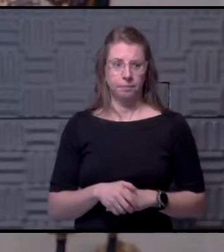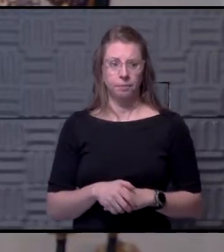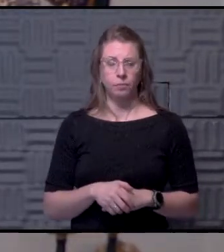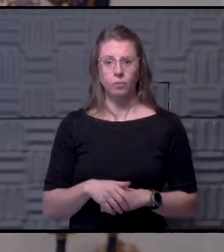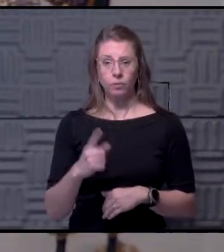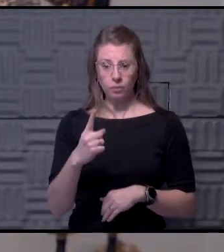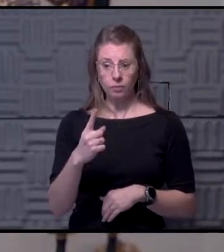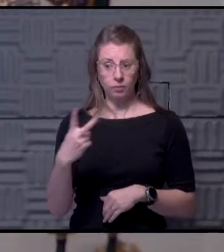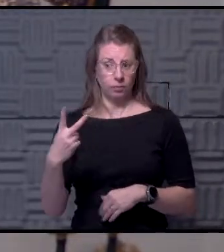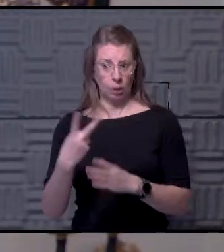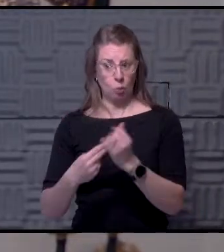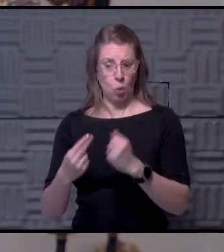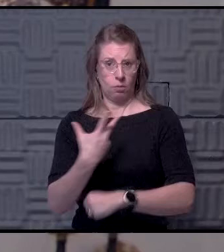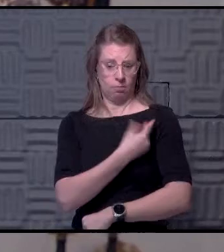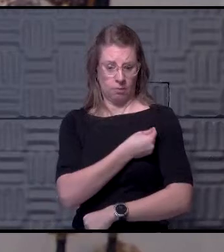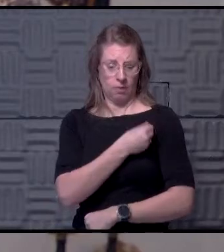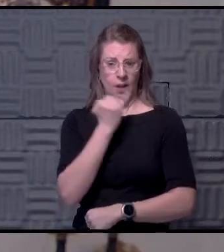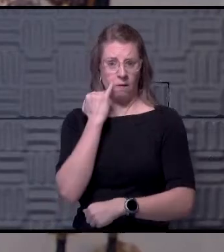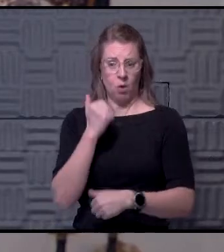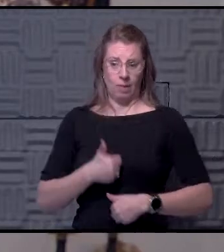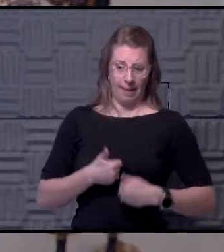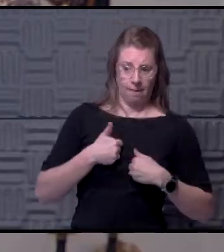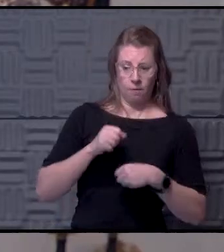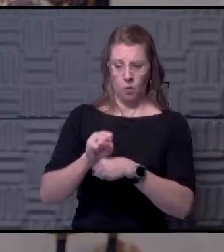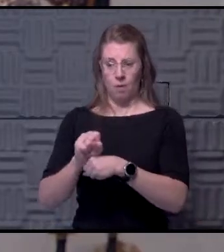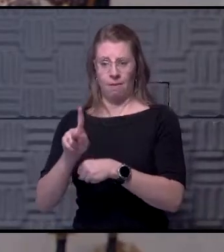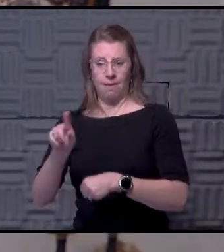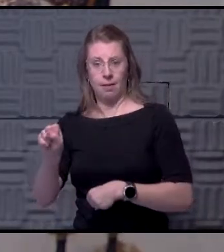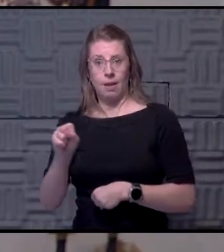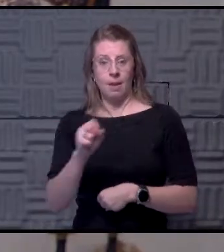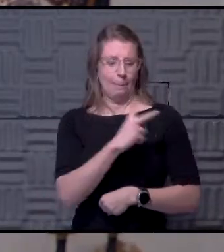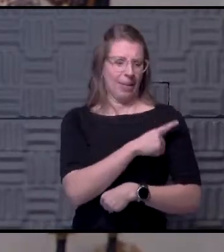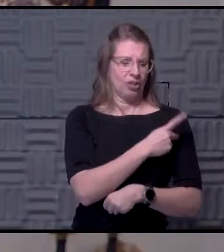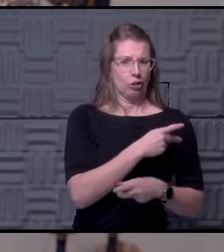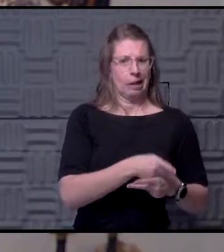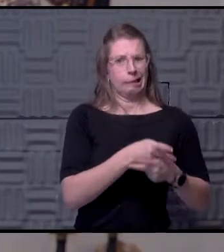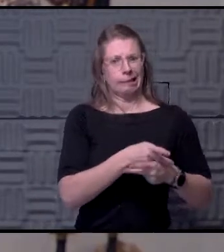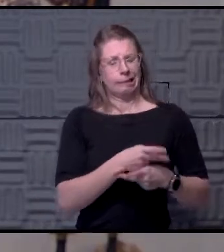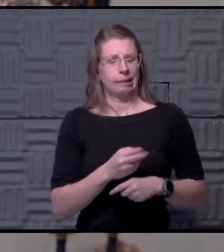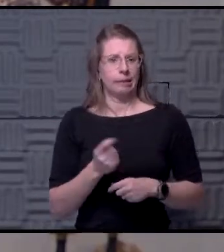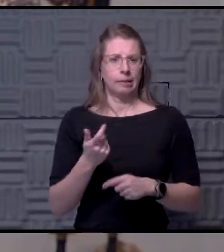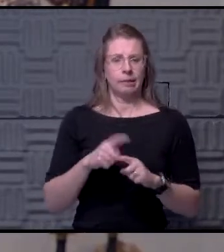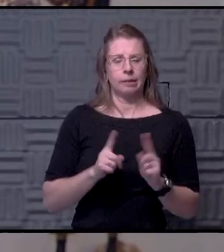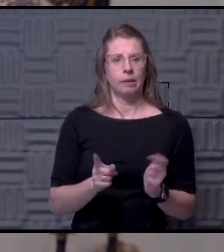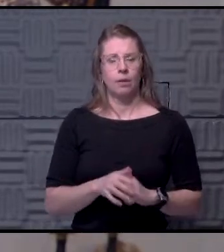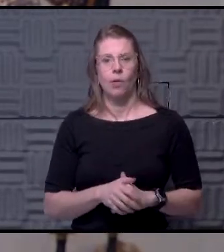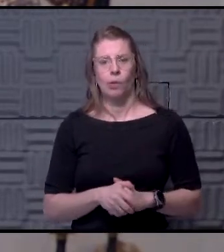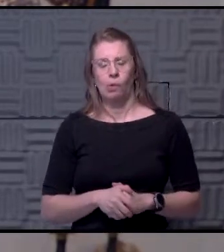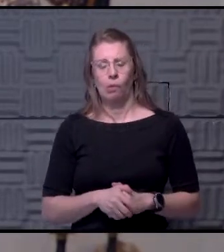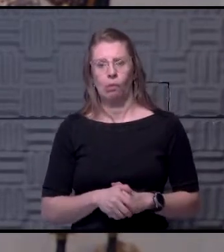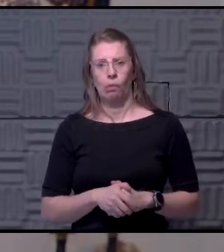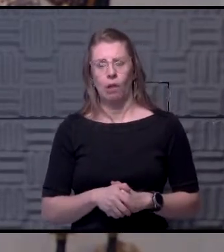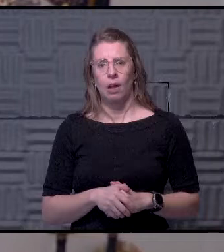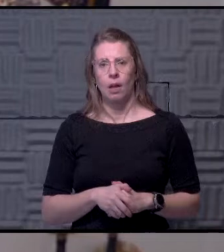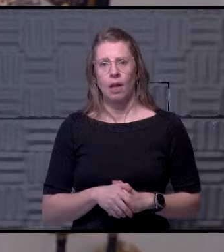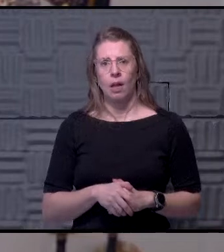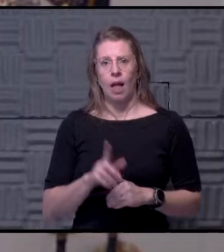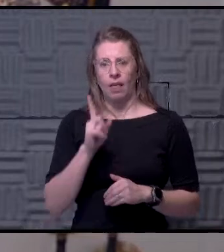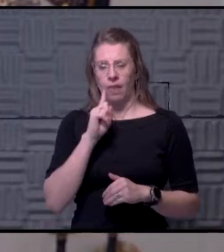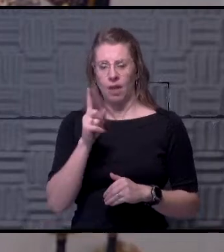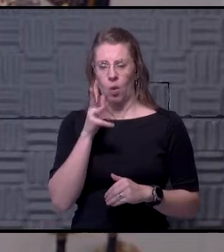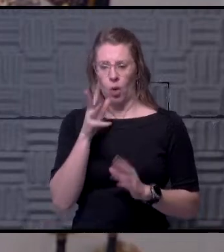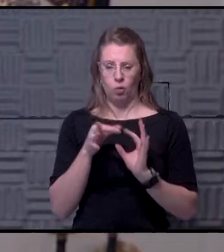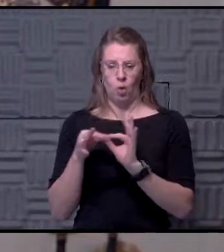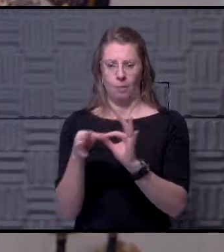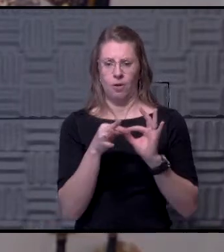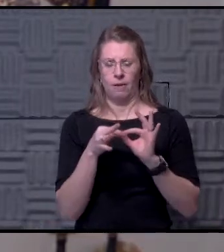in Kansas if you live and work in Kansas. With patient care, that's a little bit different. And I think that it would take a cooperative venture across